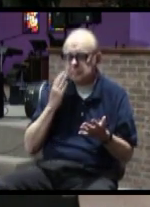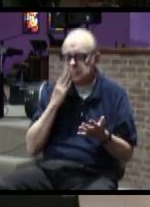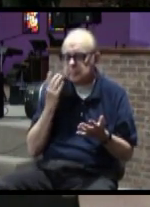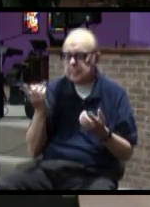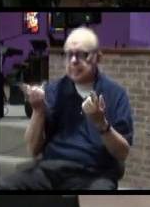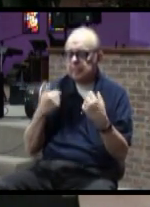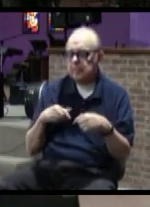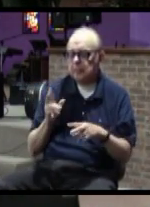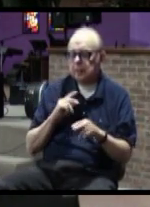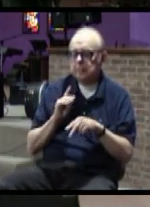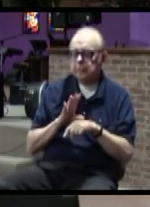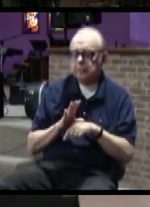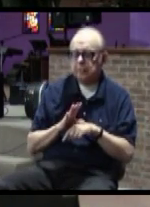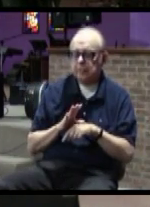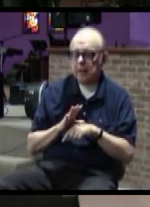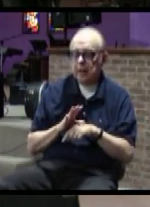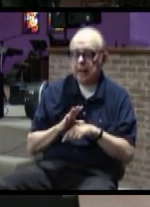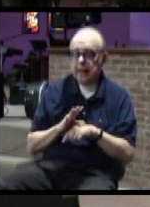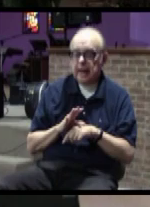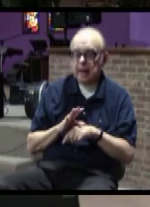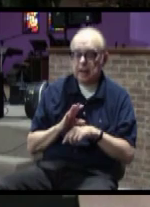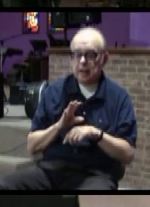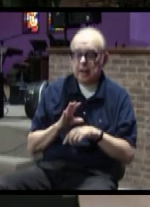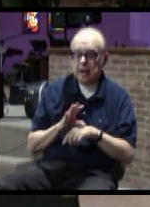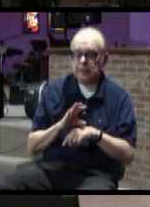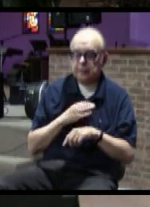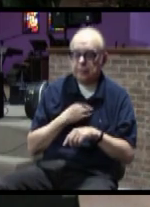people have problems, they know that they can come here and